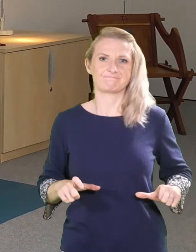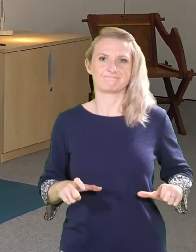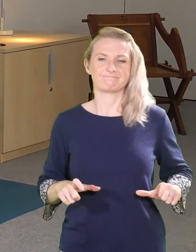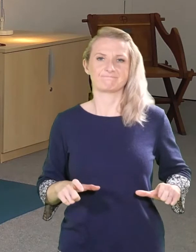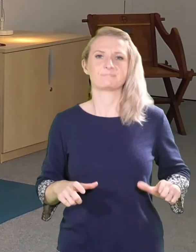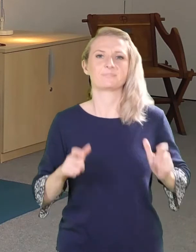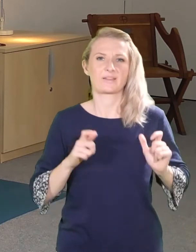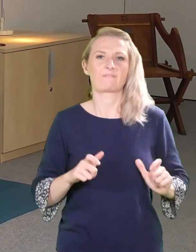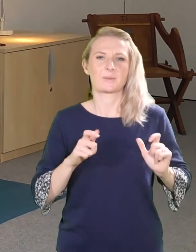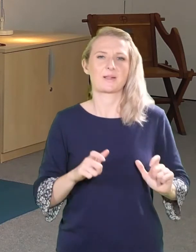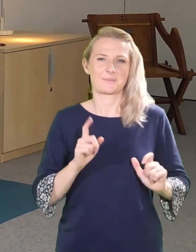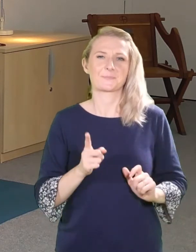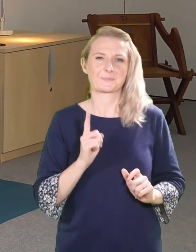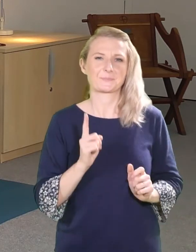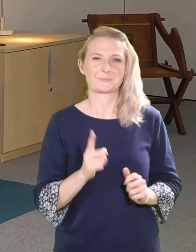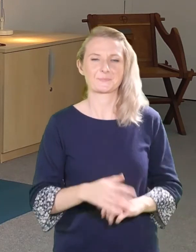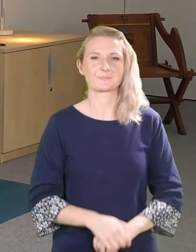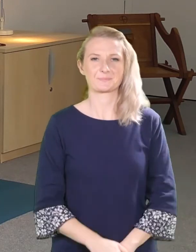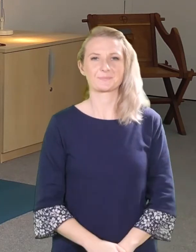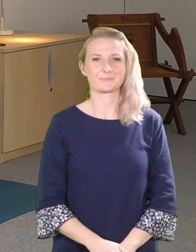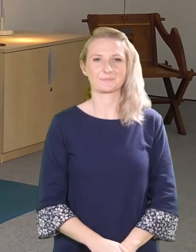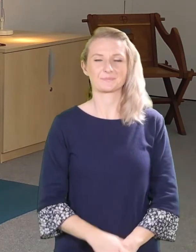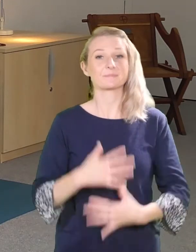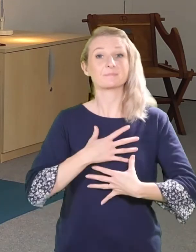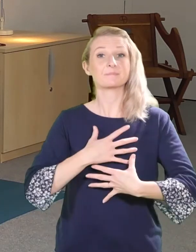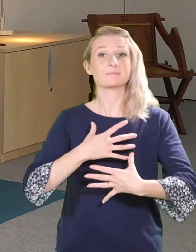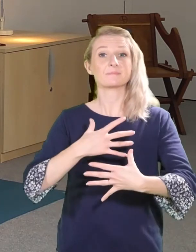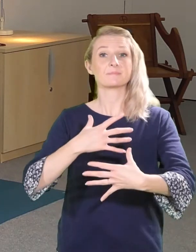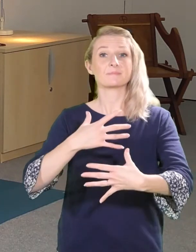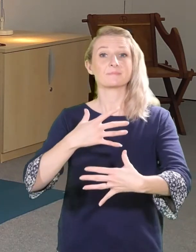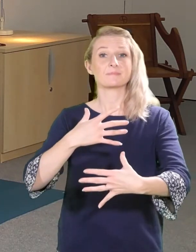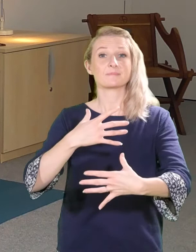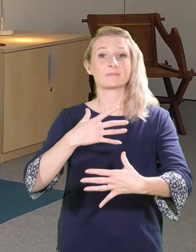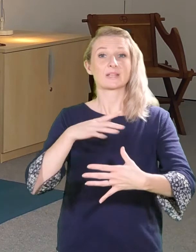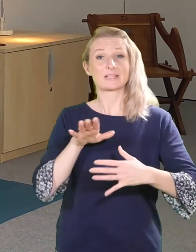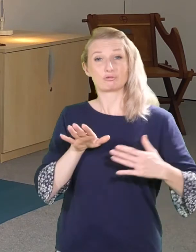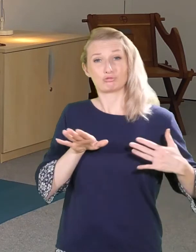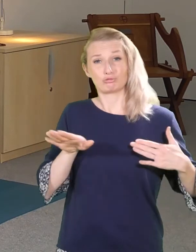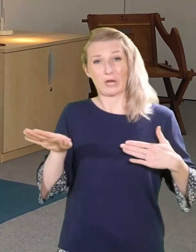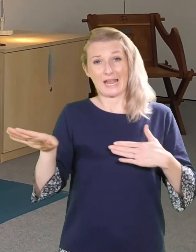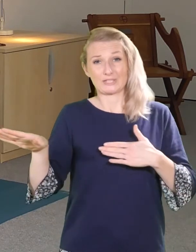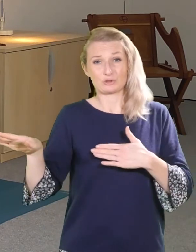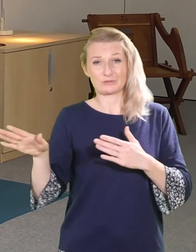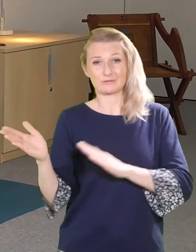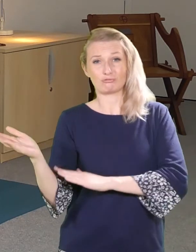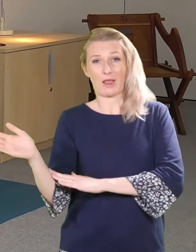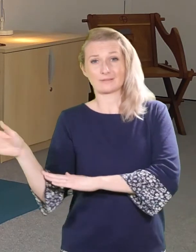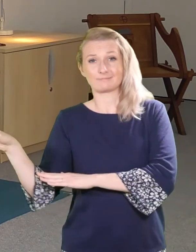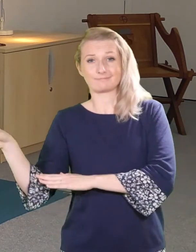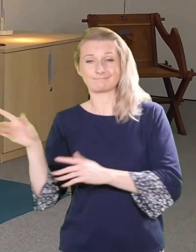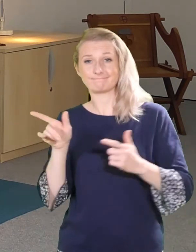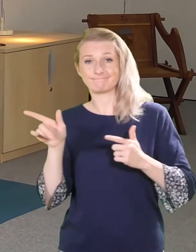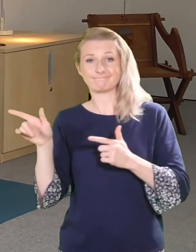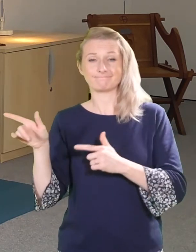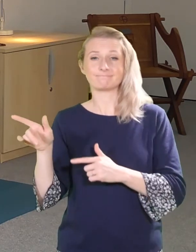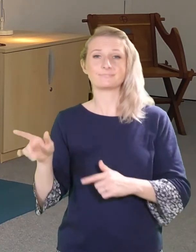and comfortable. And then we're going to breathe in, stretching to the right. Breathe out, bring the hand down